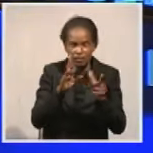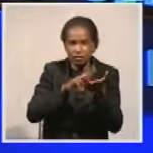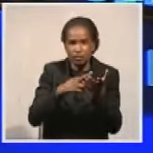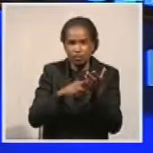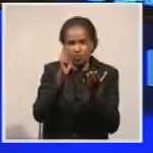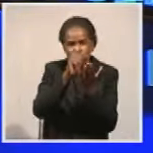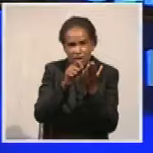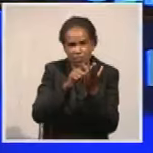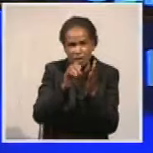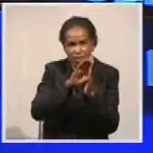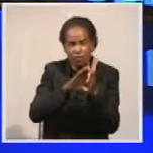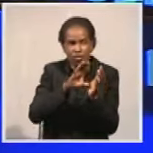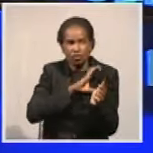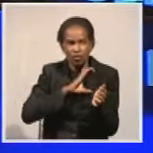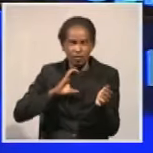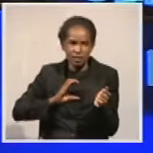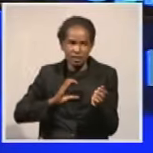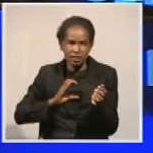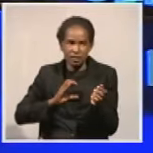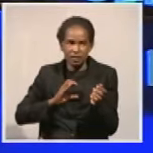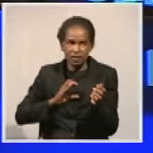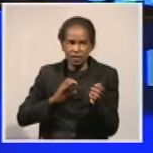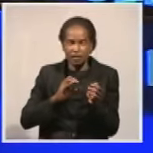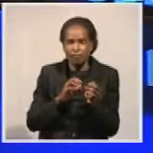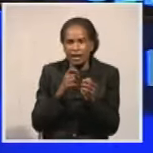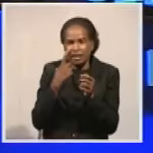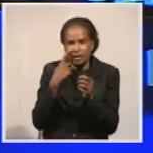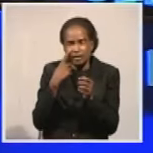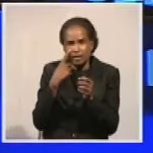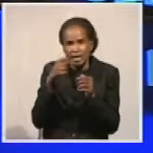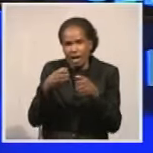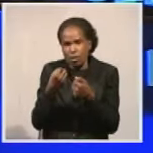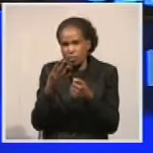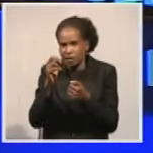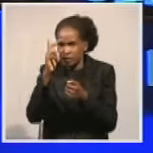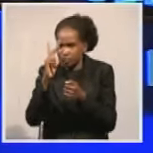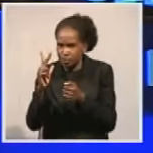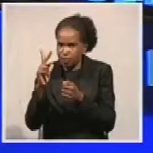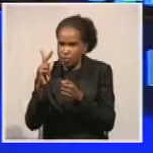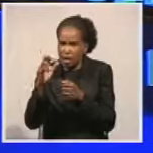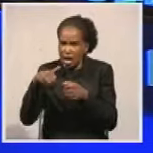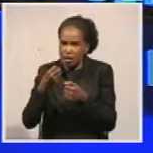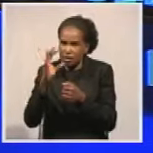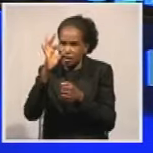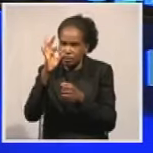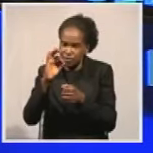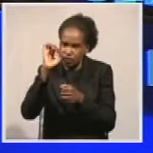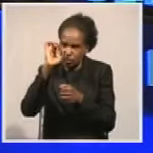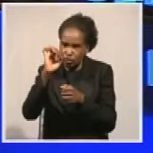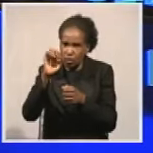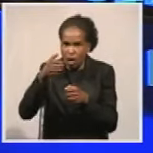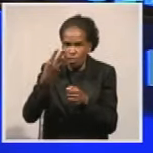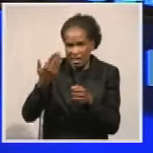committee proportionately to their number in parliament, in the Constituent